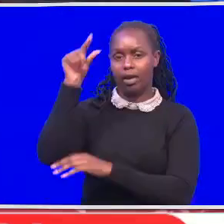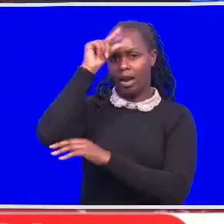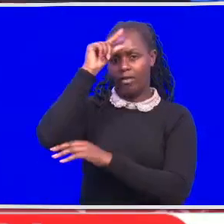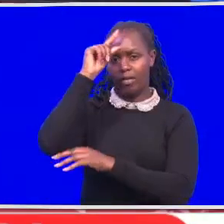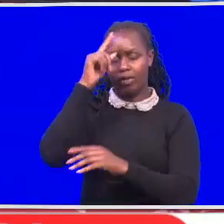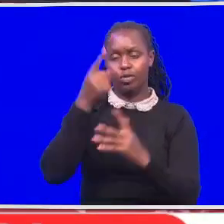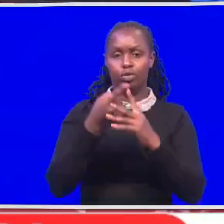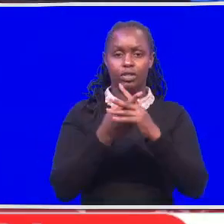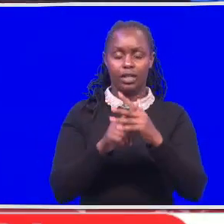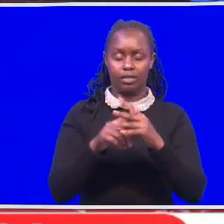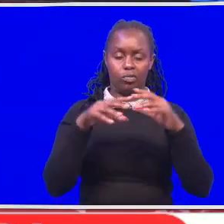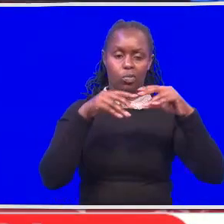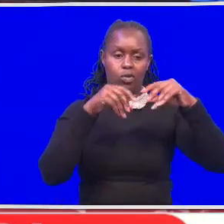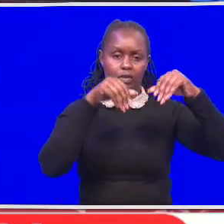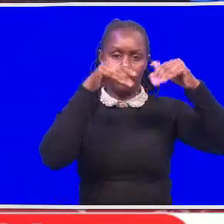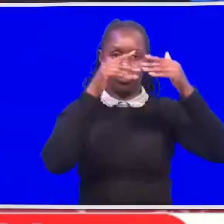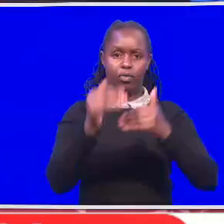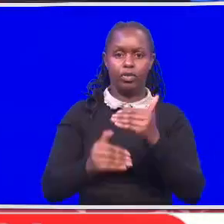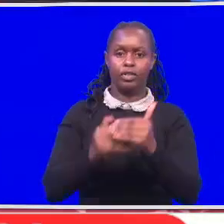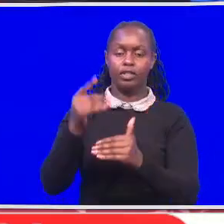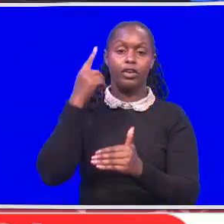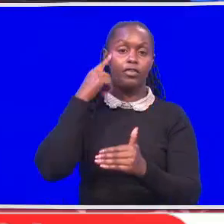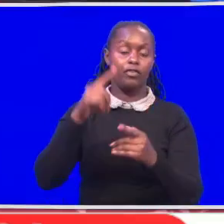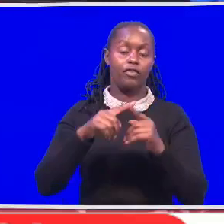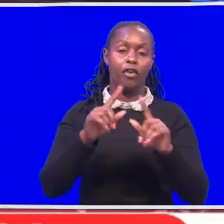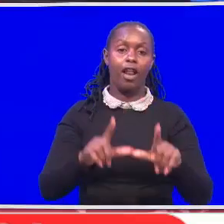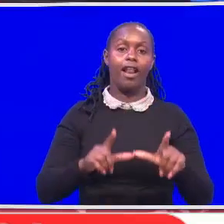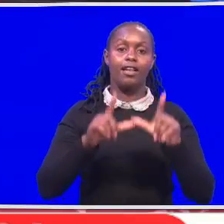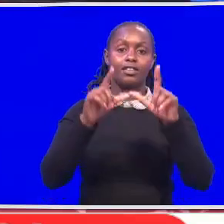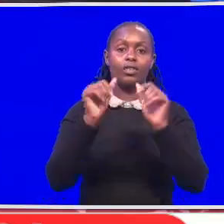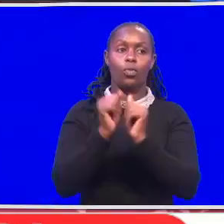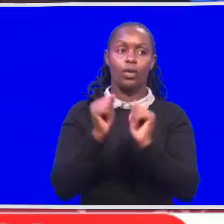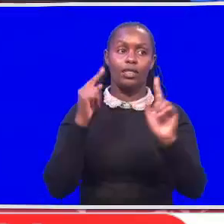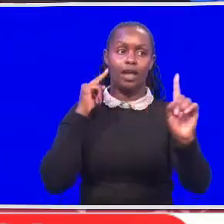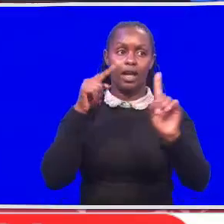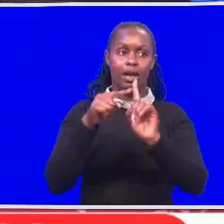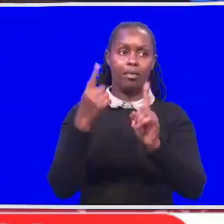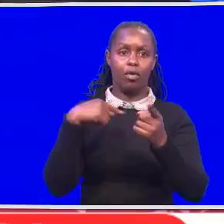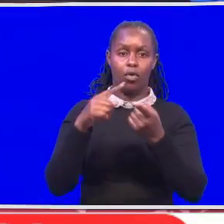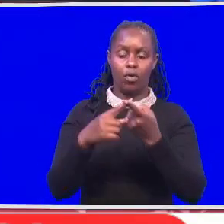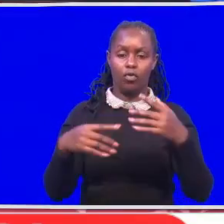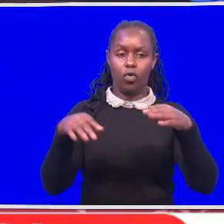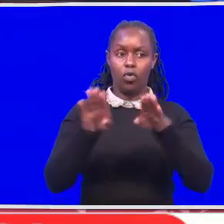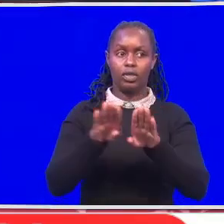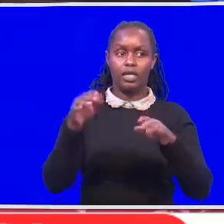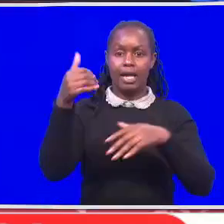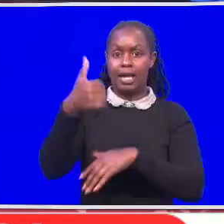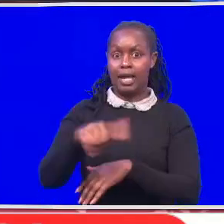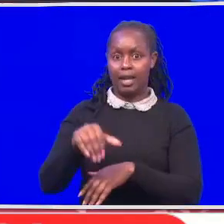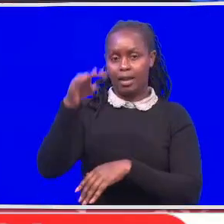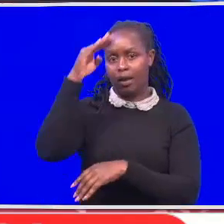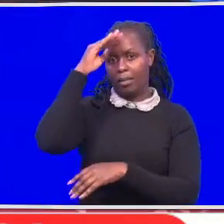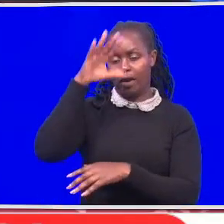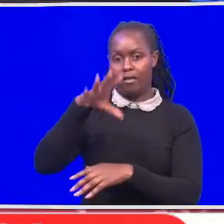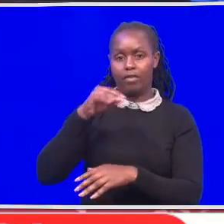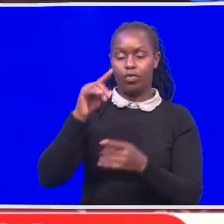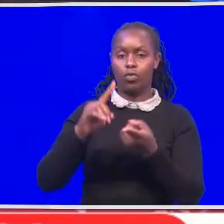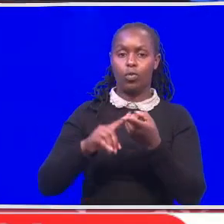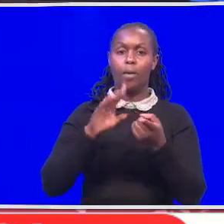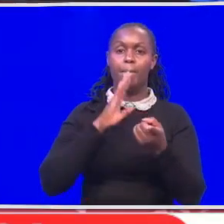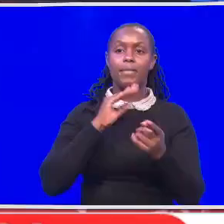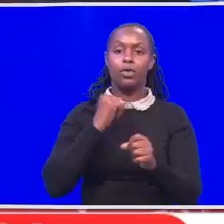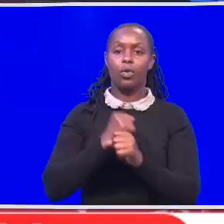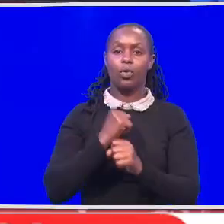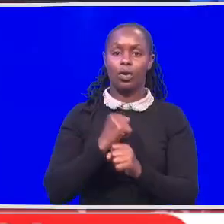rigorous verification process for licensing with the aim of shutting down any bars found to be operating illegally, as Elizabeth